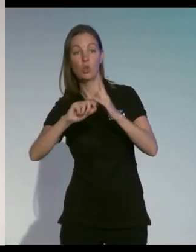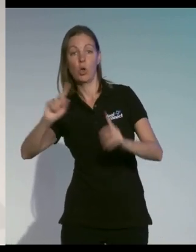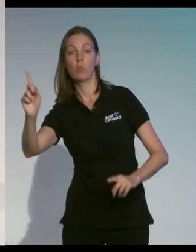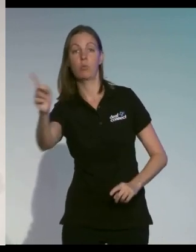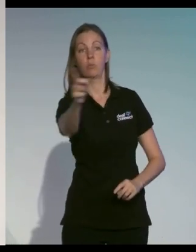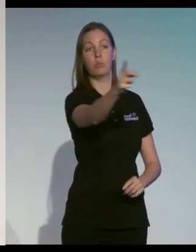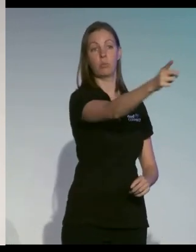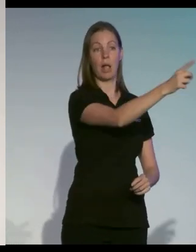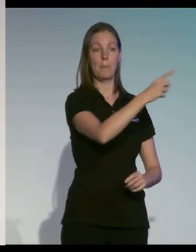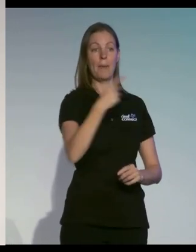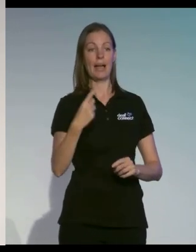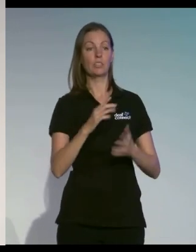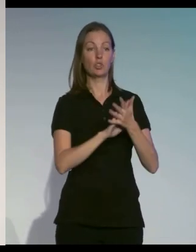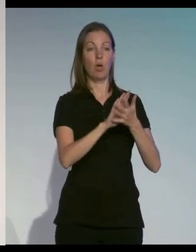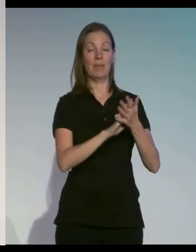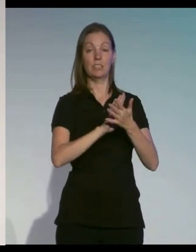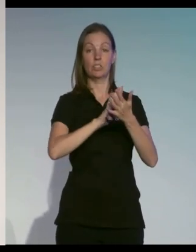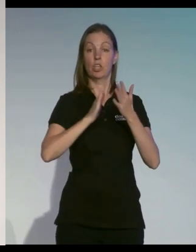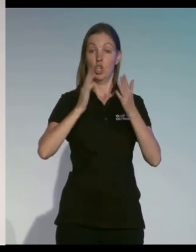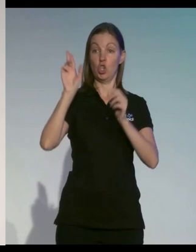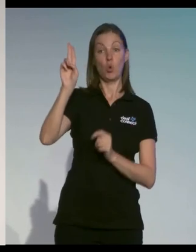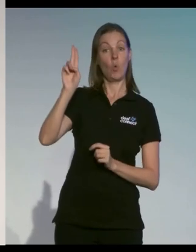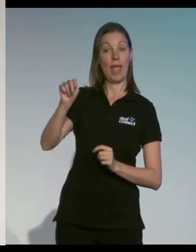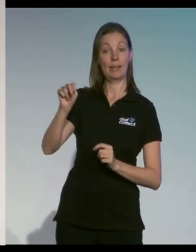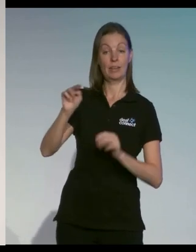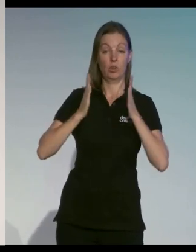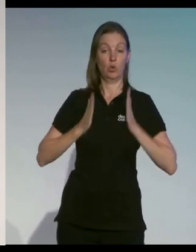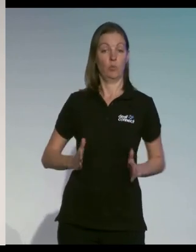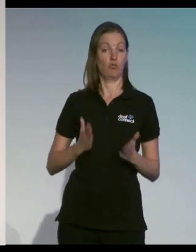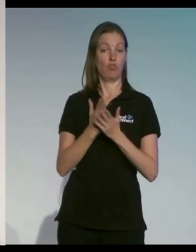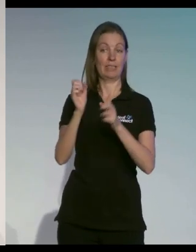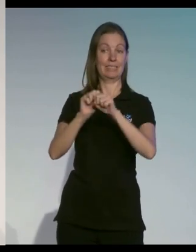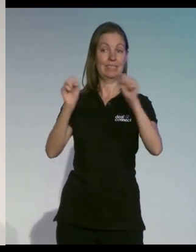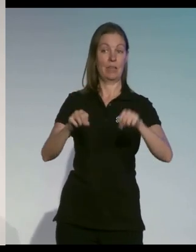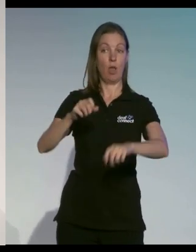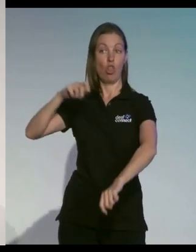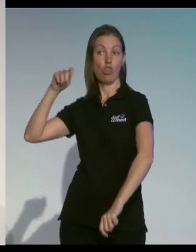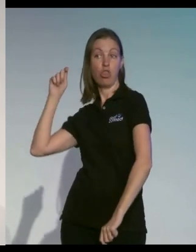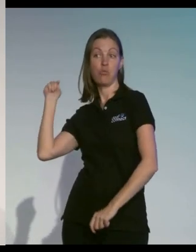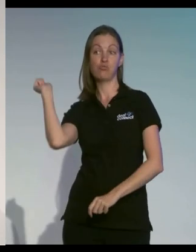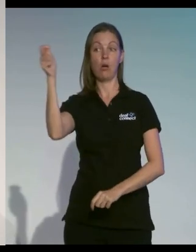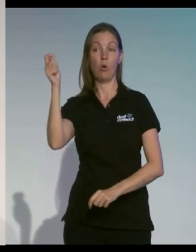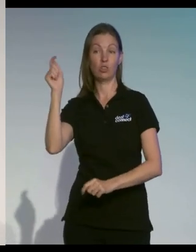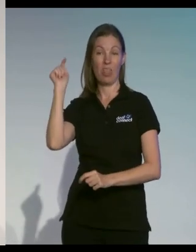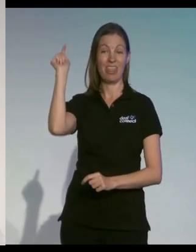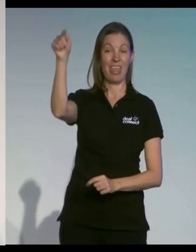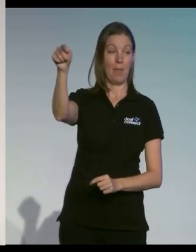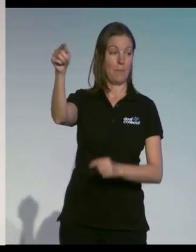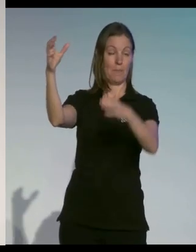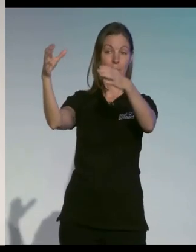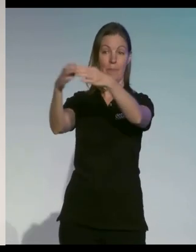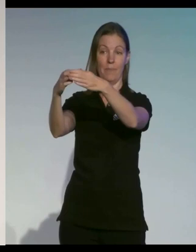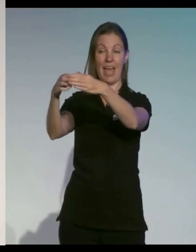your boomerang out to the UN human rights system, and you get them to, as the theme of